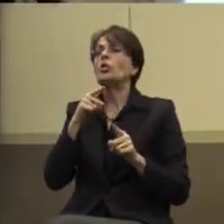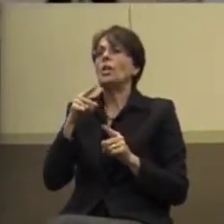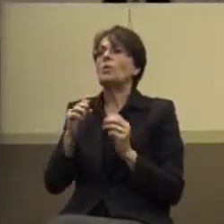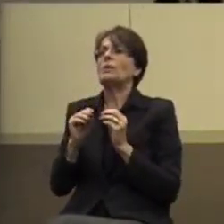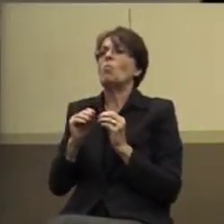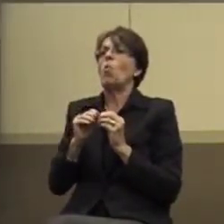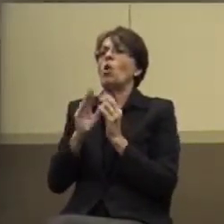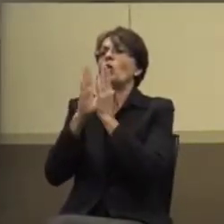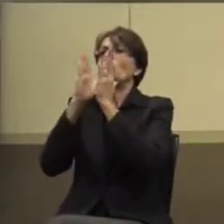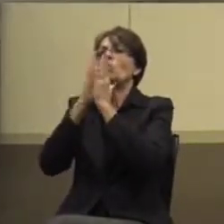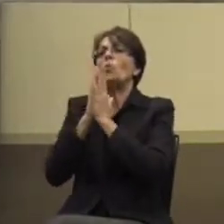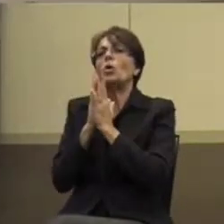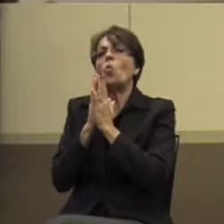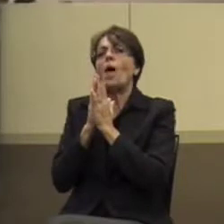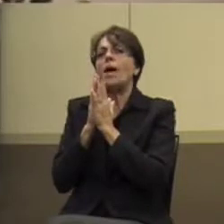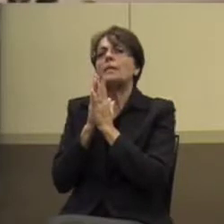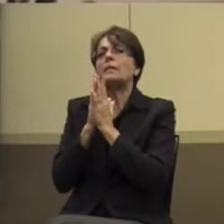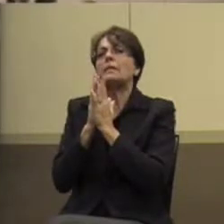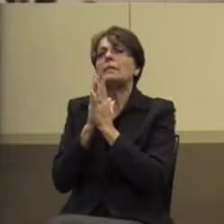more to request,